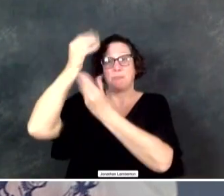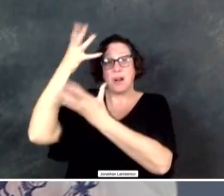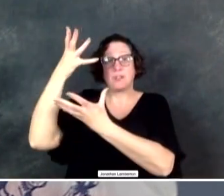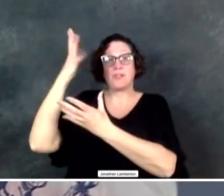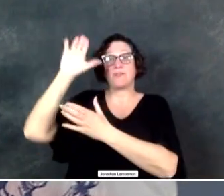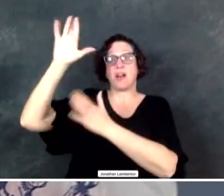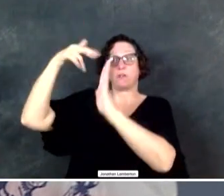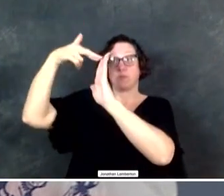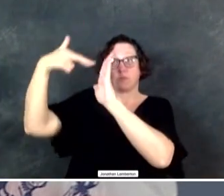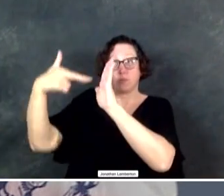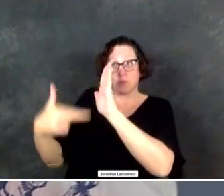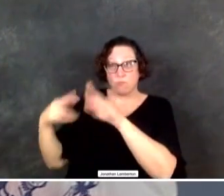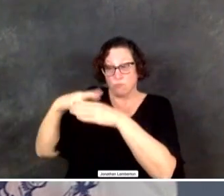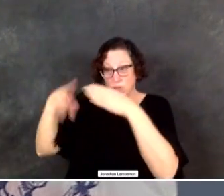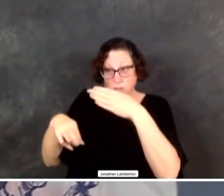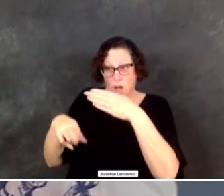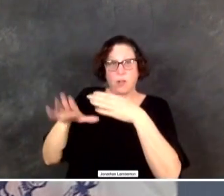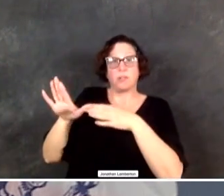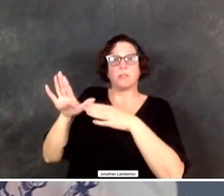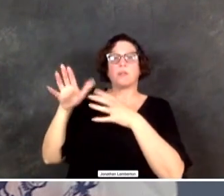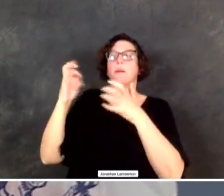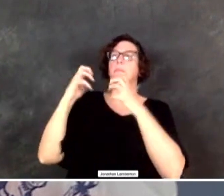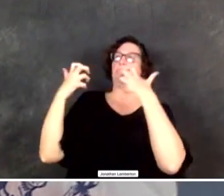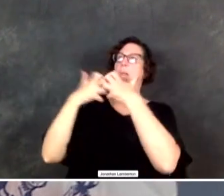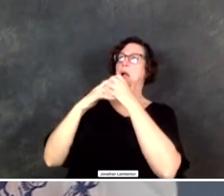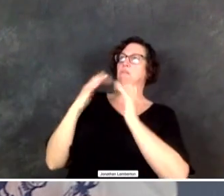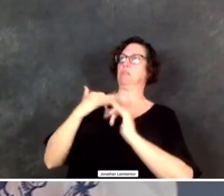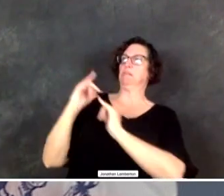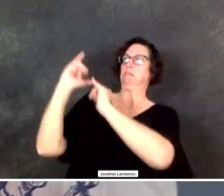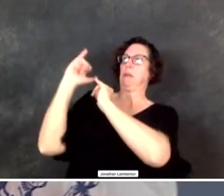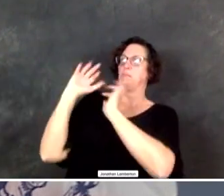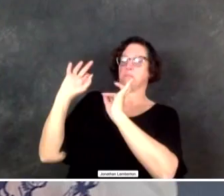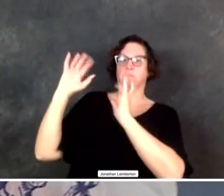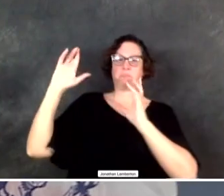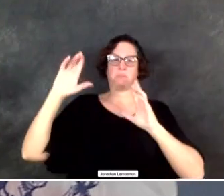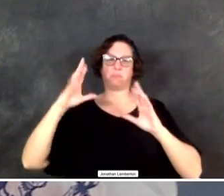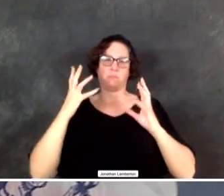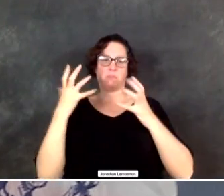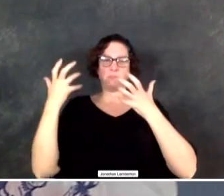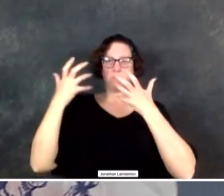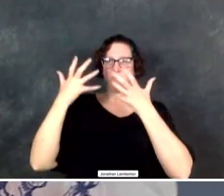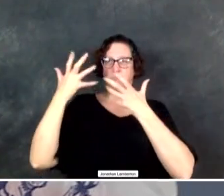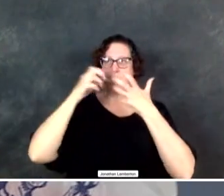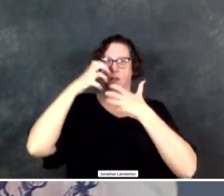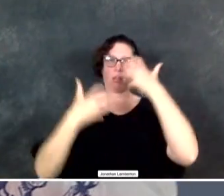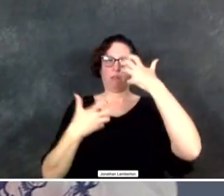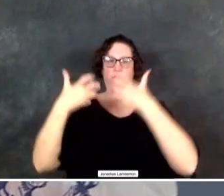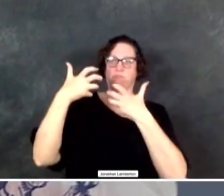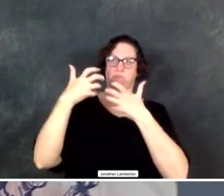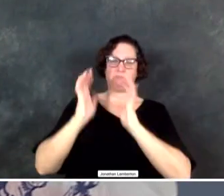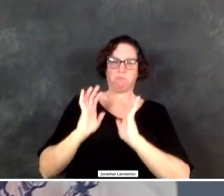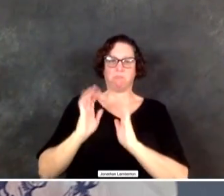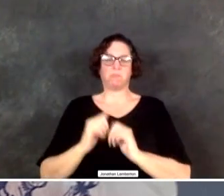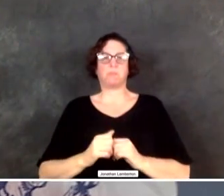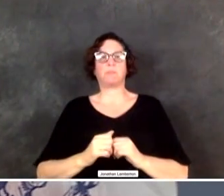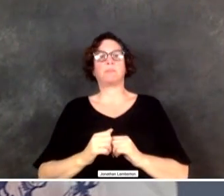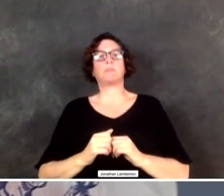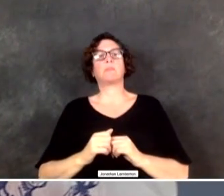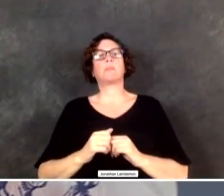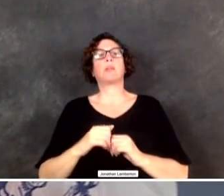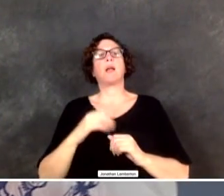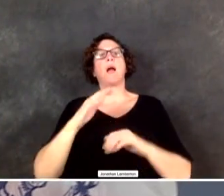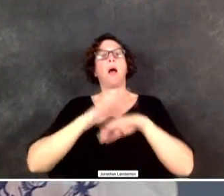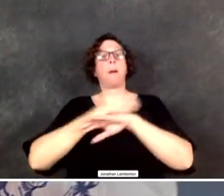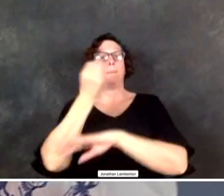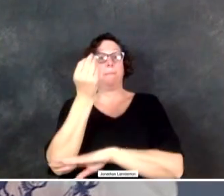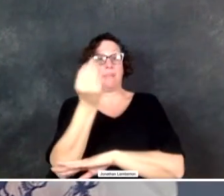comes in a different hour. It's the same conclusion you can draw from it. And then what we're going to do on Monday